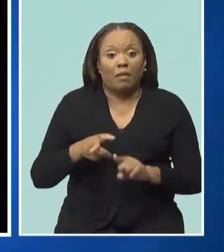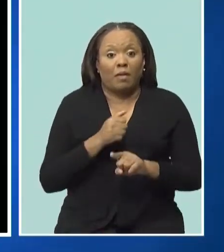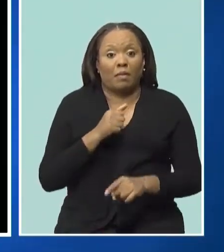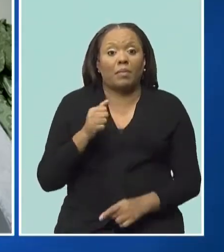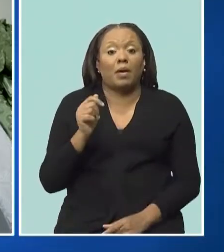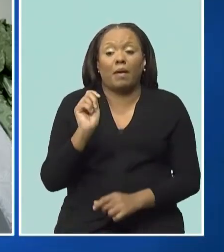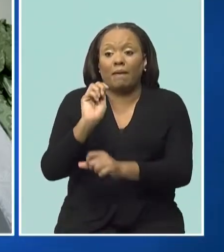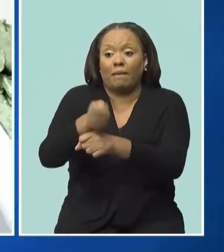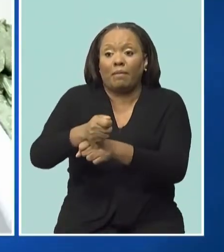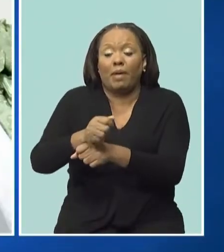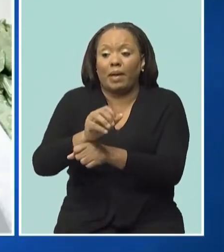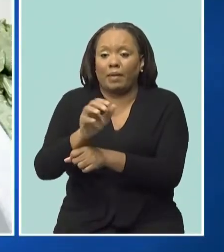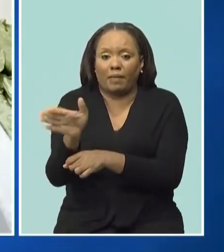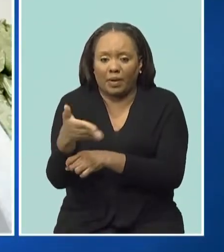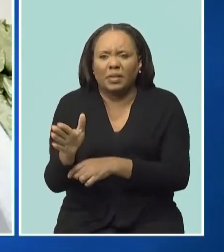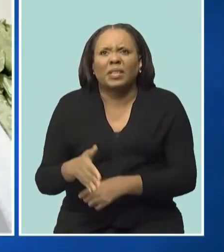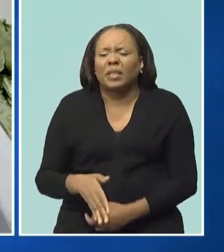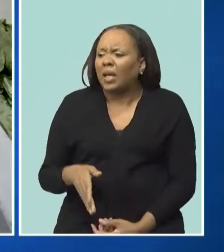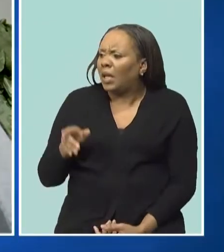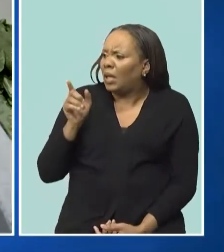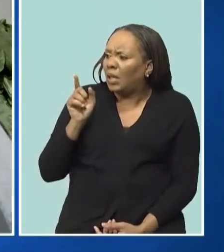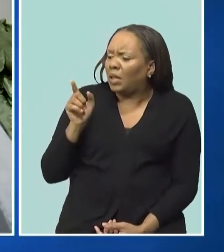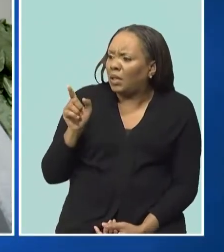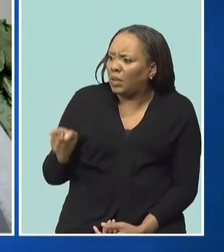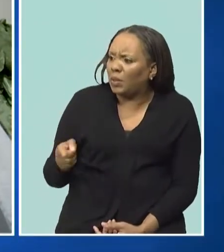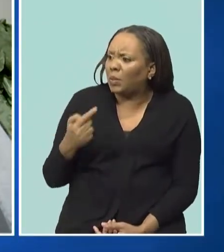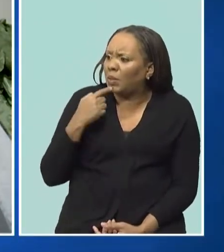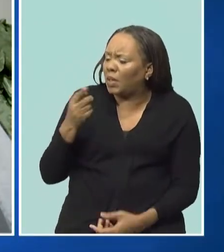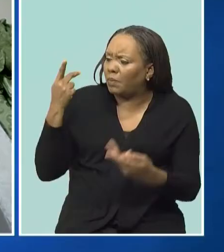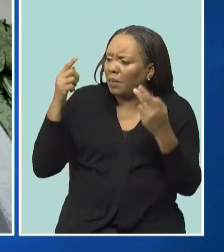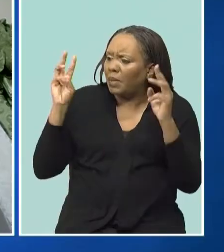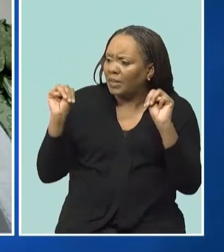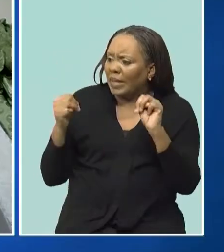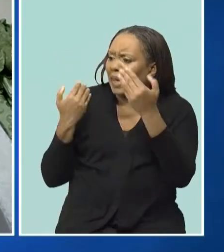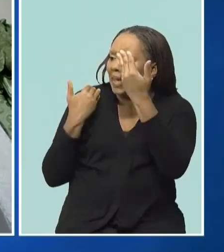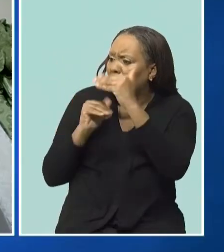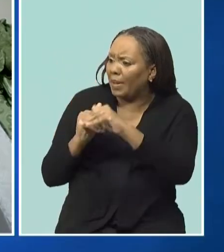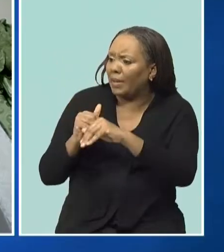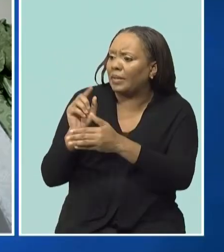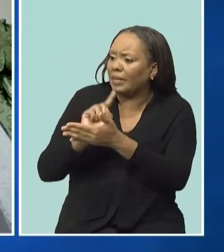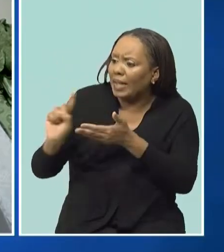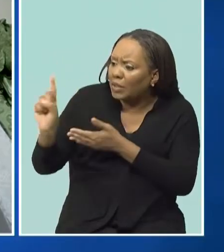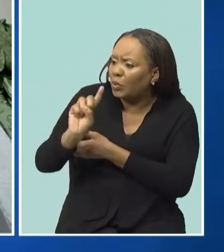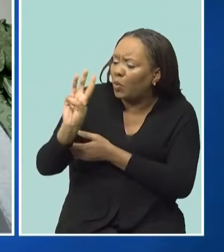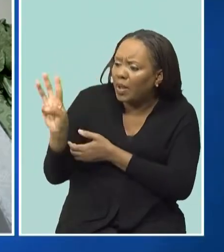Minister a deadline of Wednesday next. If that does not materialize, what's your next step?